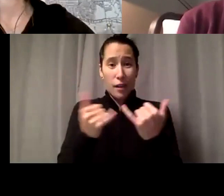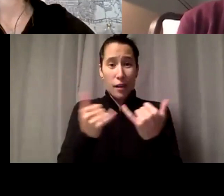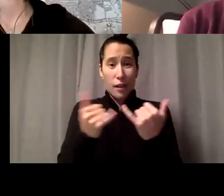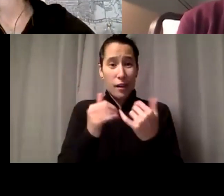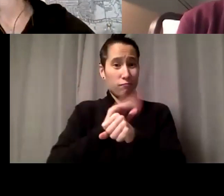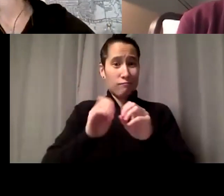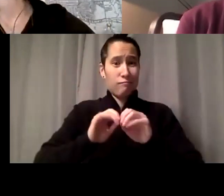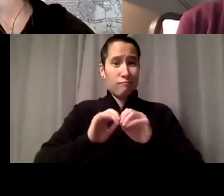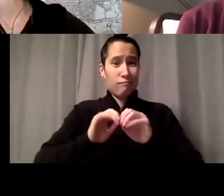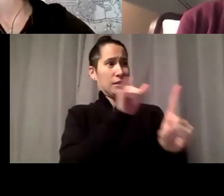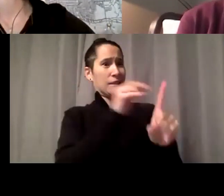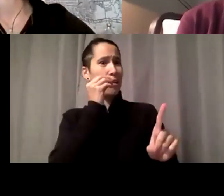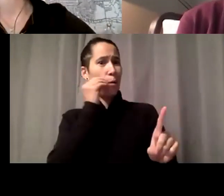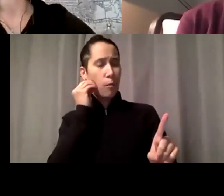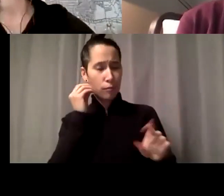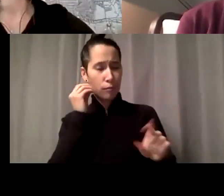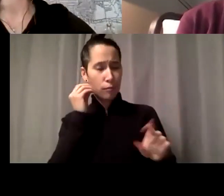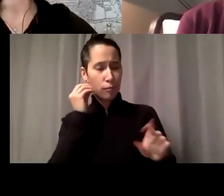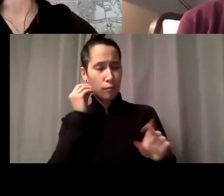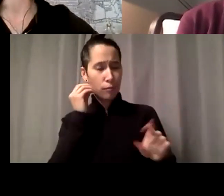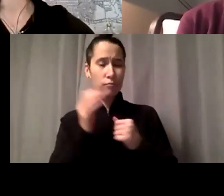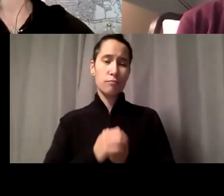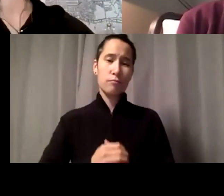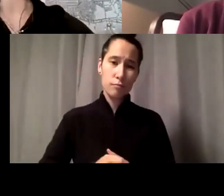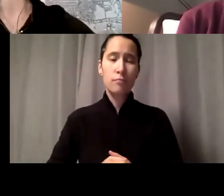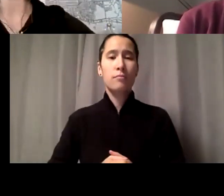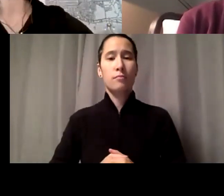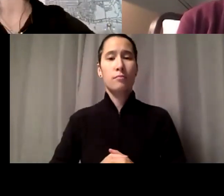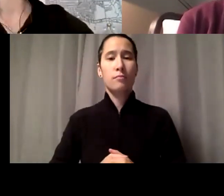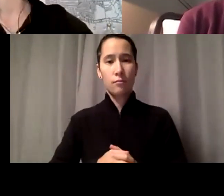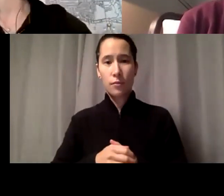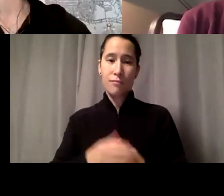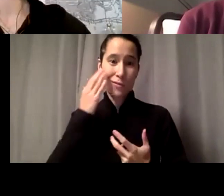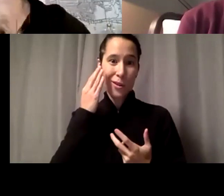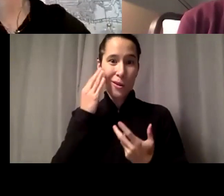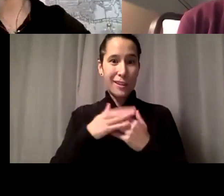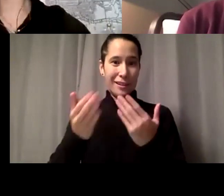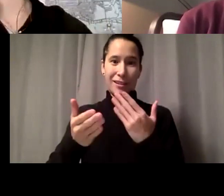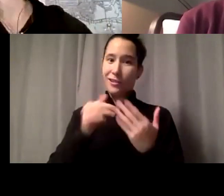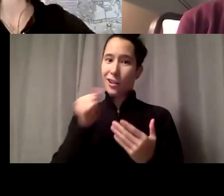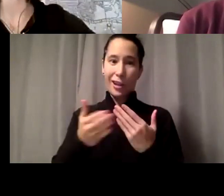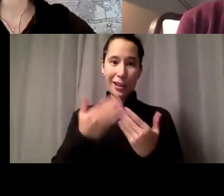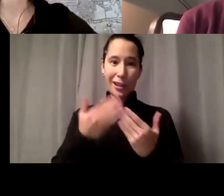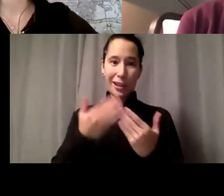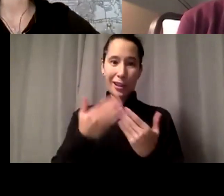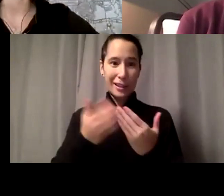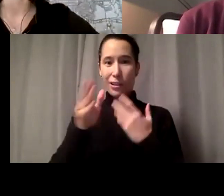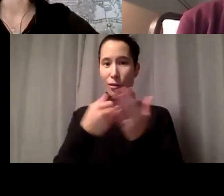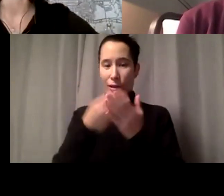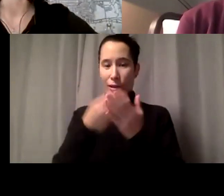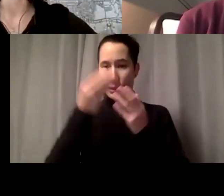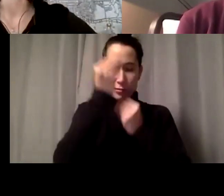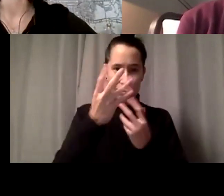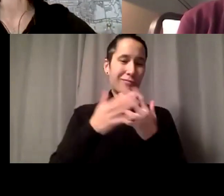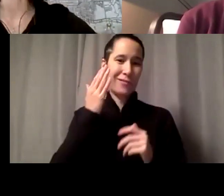for anyone. And again, I appreciate the opportunity to bring you together on this call so we can share what we know and to also listen to your